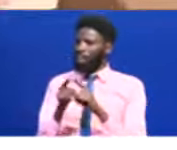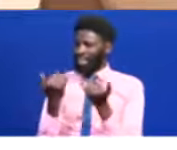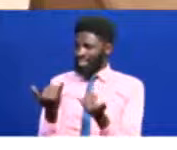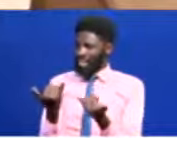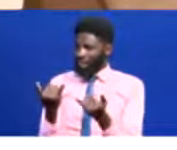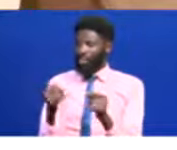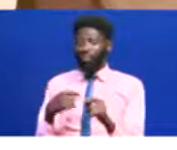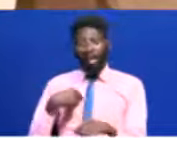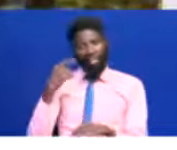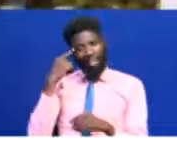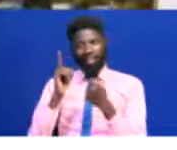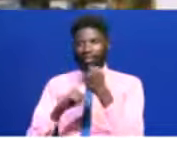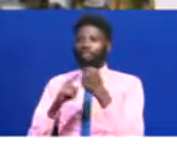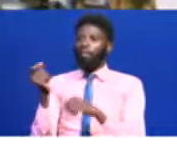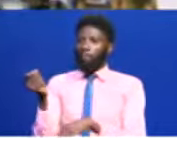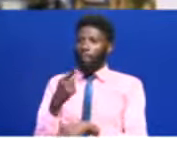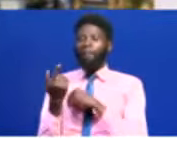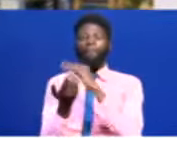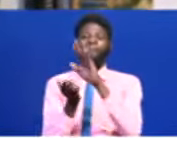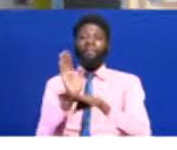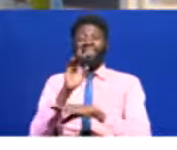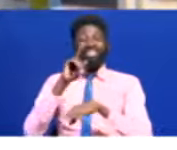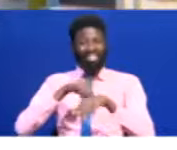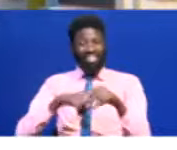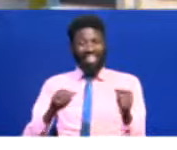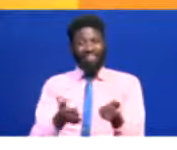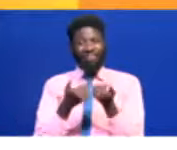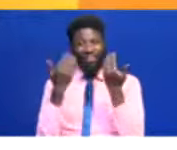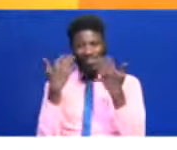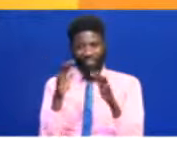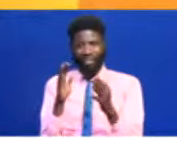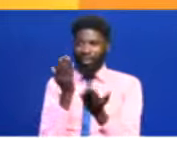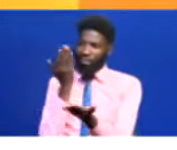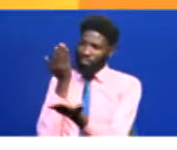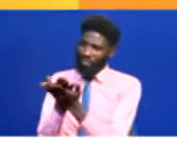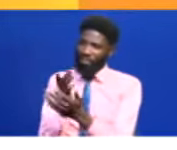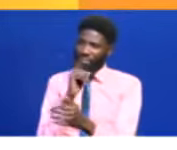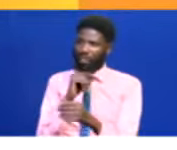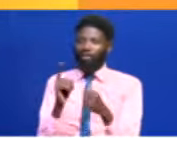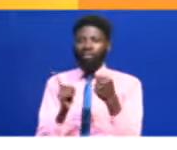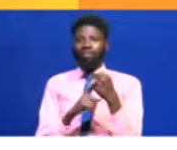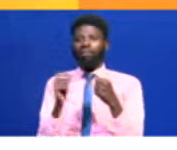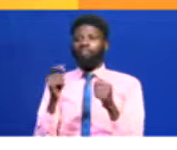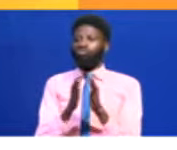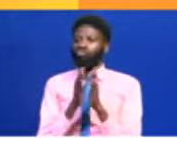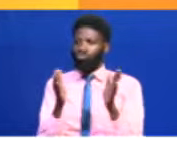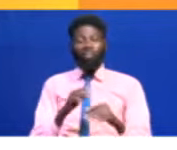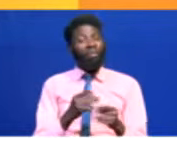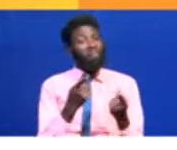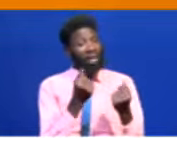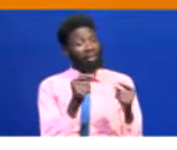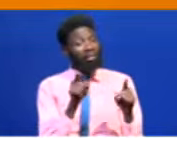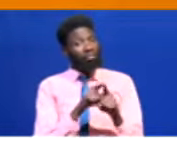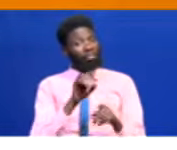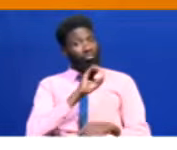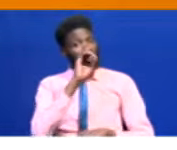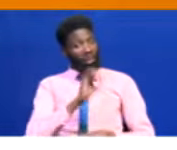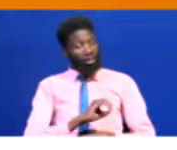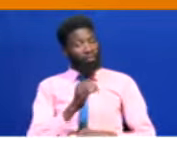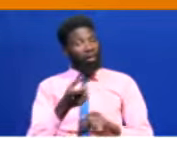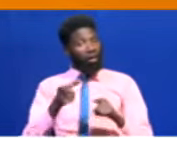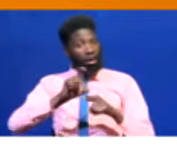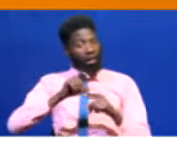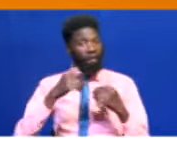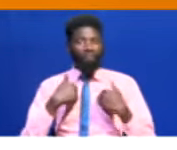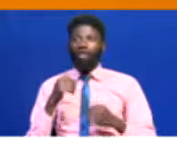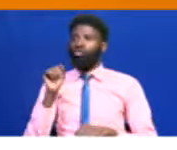I think it's 6 months. Six months after you apply for that refund. Mm. Now, these funds, do they accrue interest? Yes, they do. Mm-hmm.